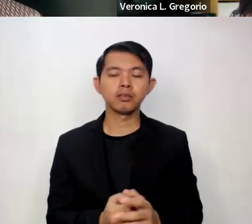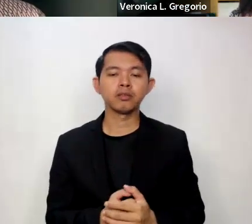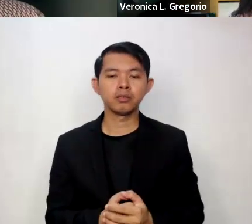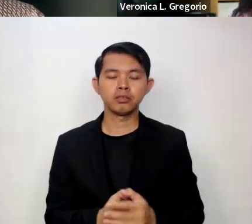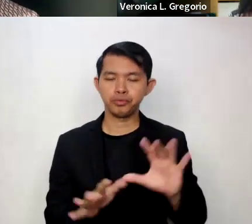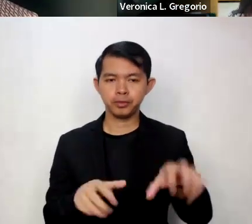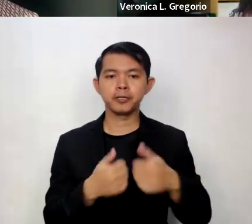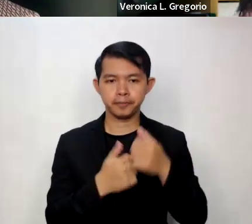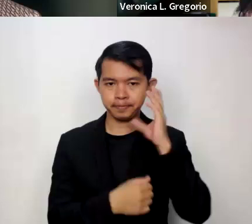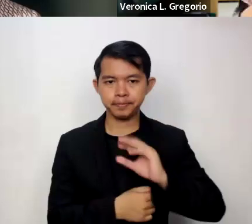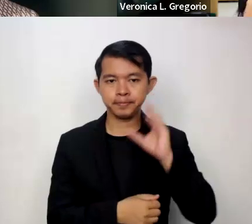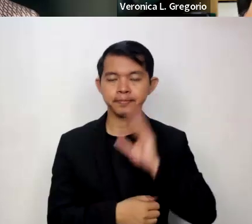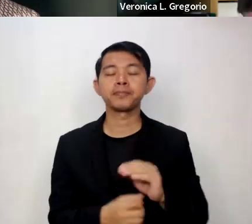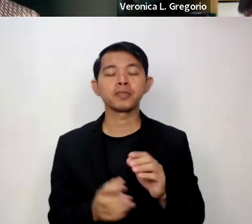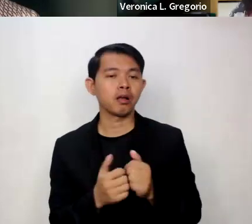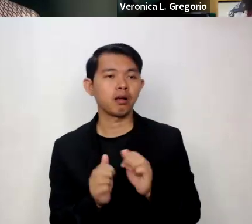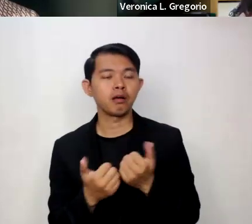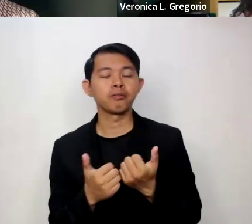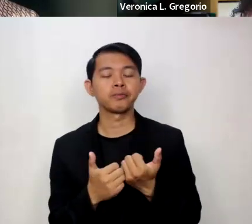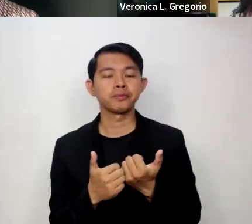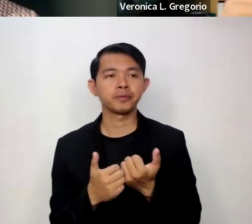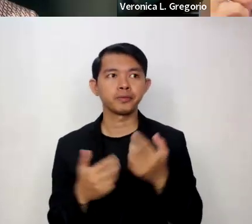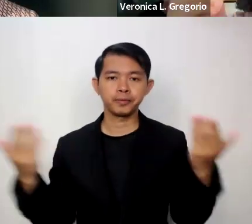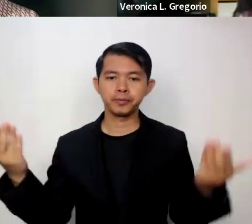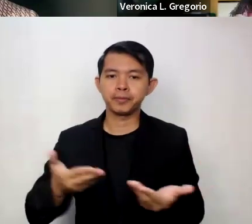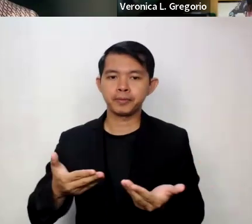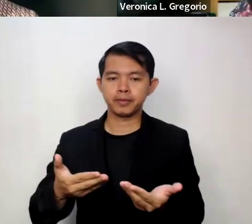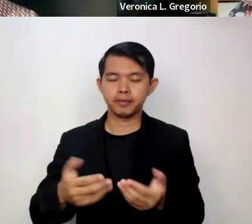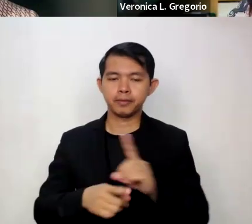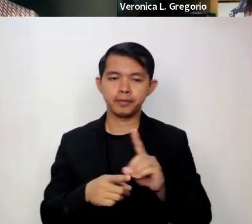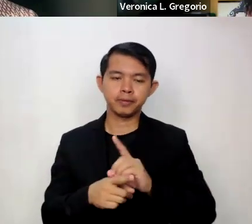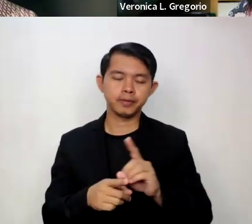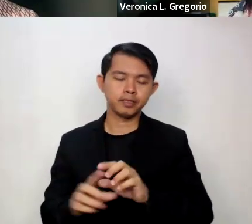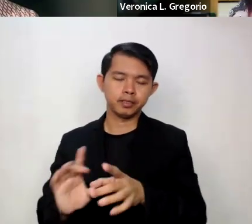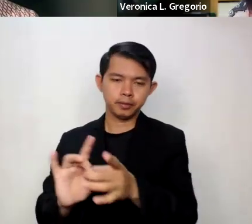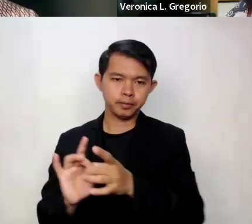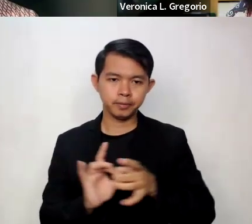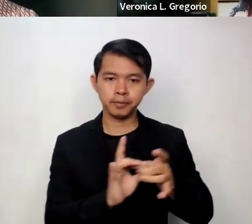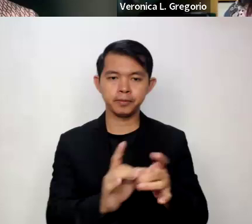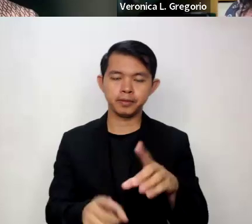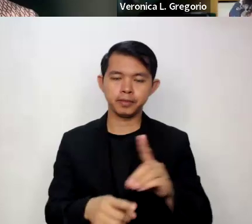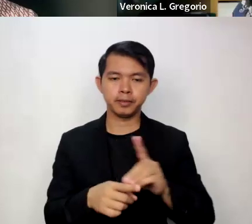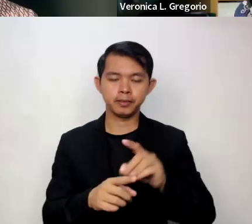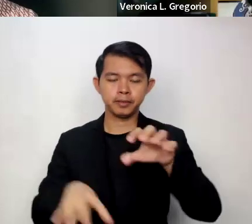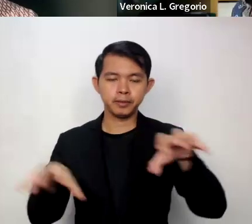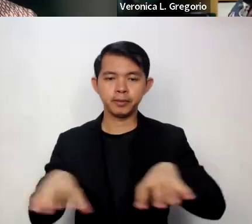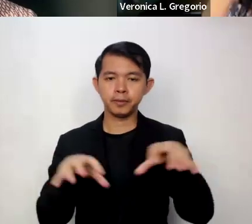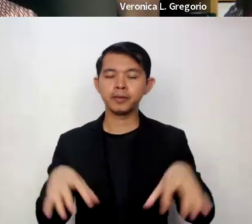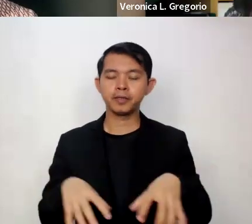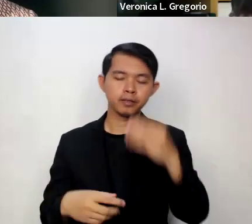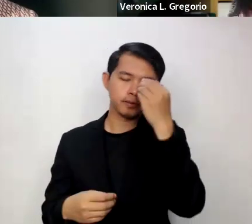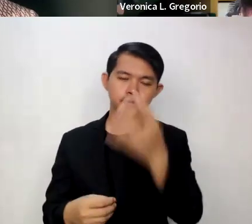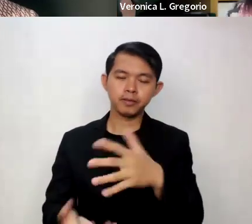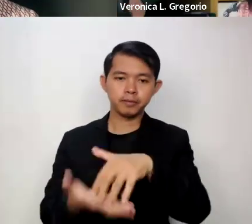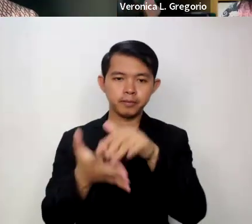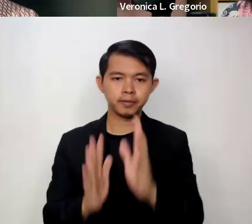siya how to introduce multidisciplinary, interdisciplinary kind of work sa mga students.